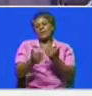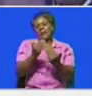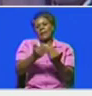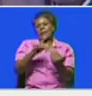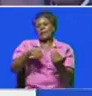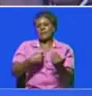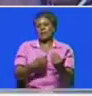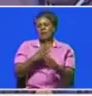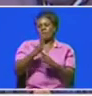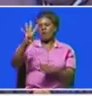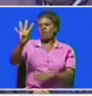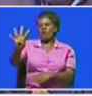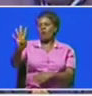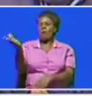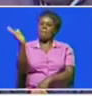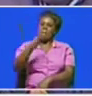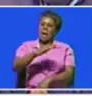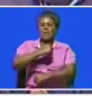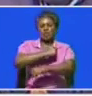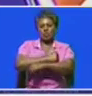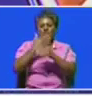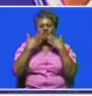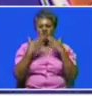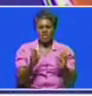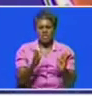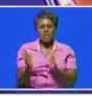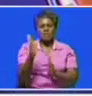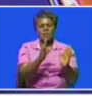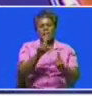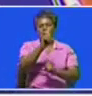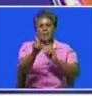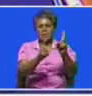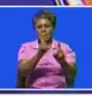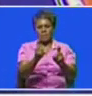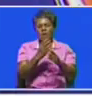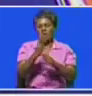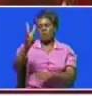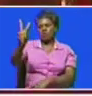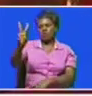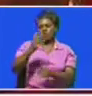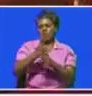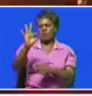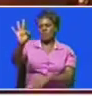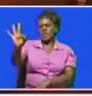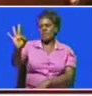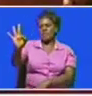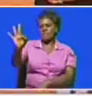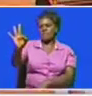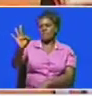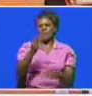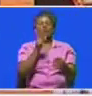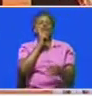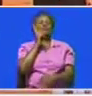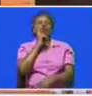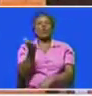themselves. With the Form 4 students having already reported to school in preparation of their final examinations, the Form 2 and Form 3 students are expected